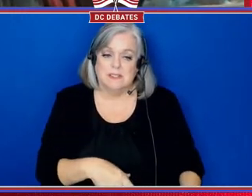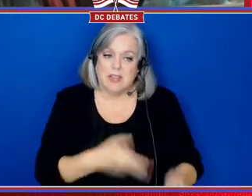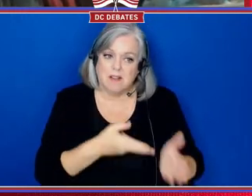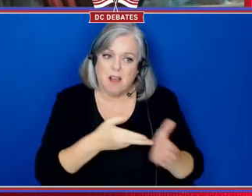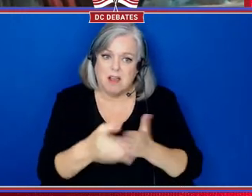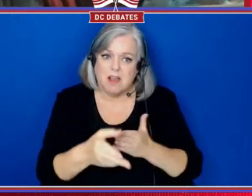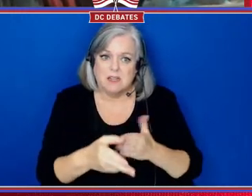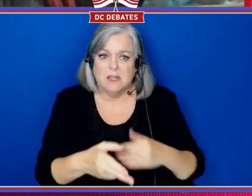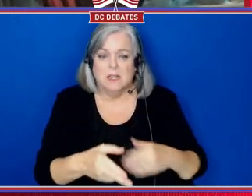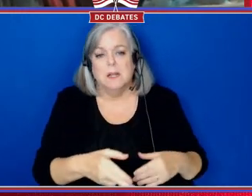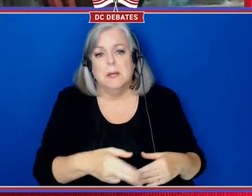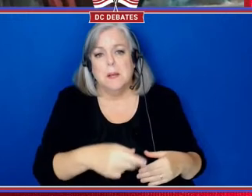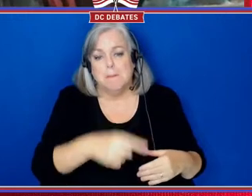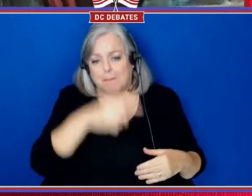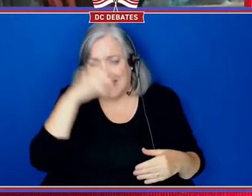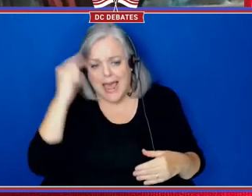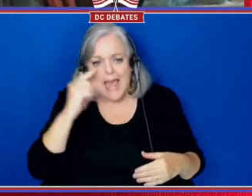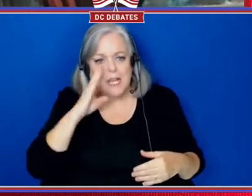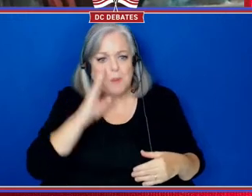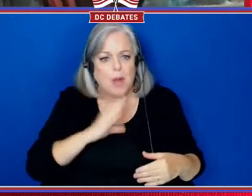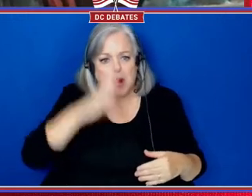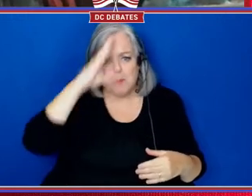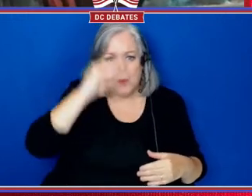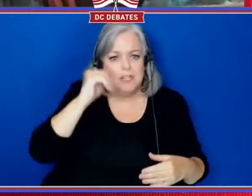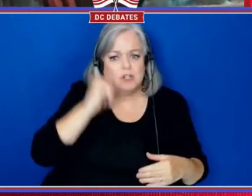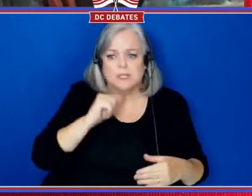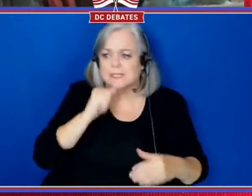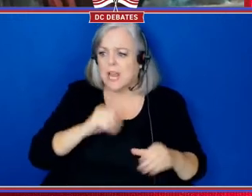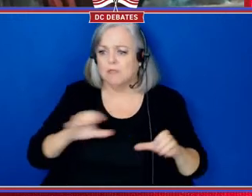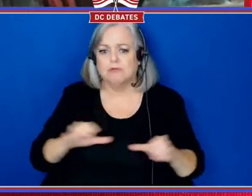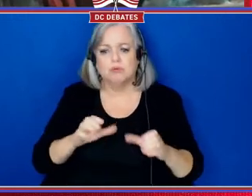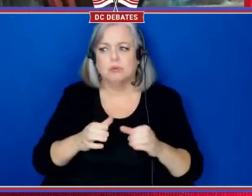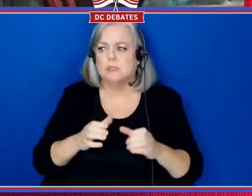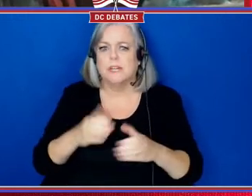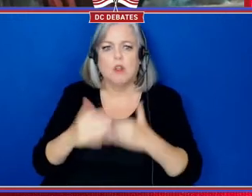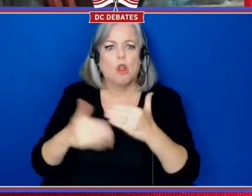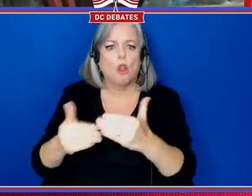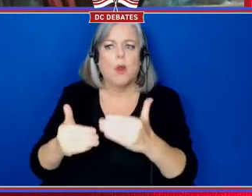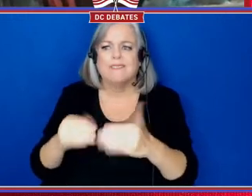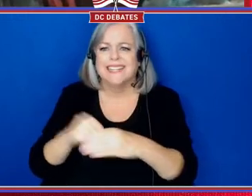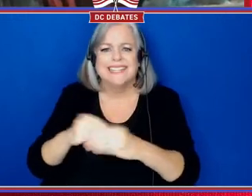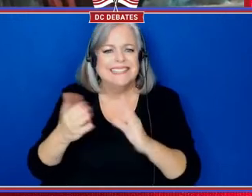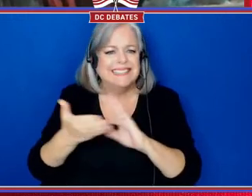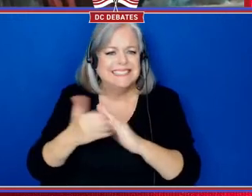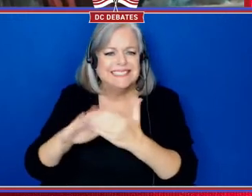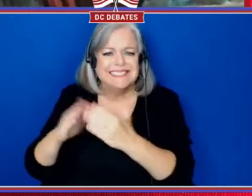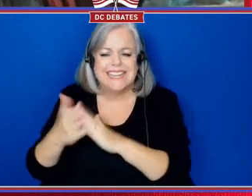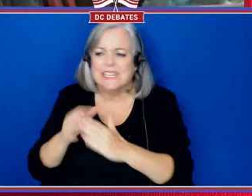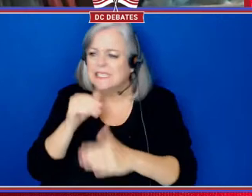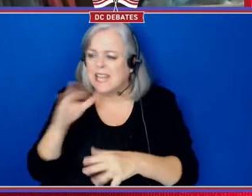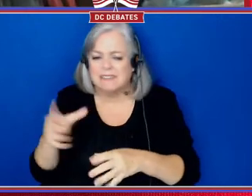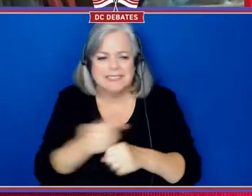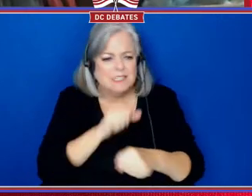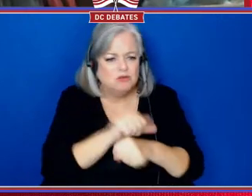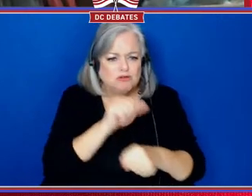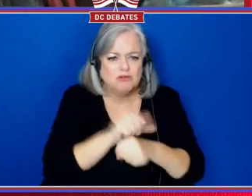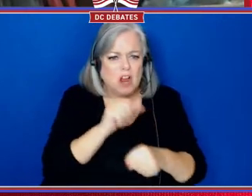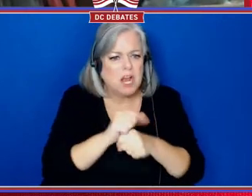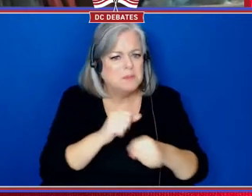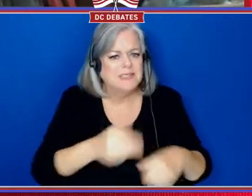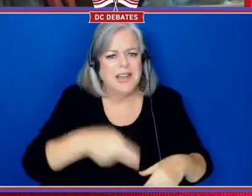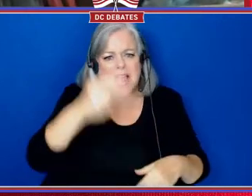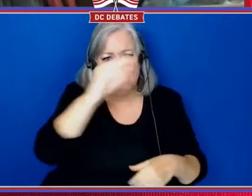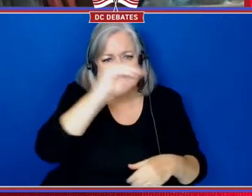black and brown boys and girls are not thriving in our city. They're not going to the workforce in large numbers. They're not getting government jobs. They're not going into the private sector.